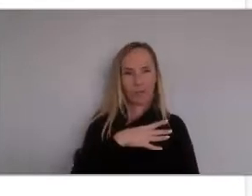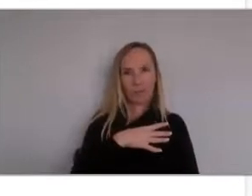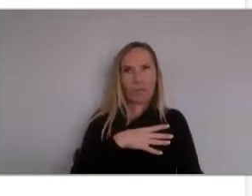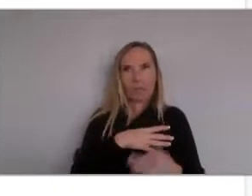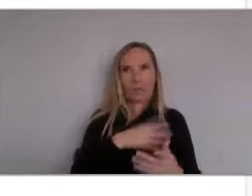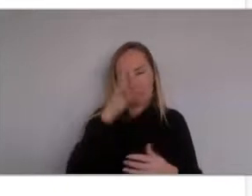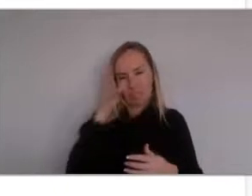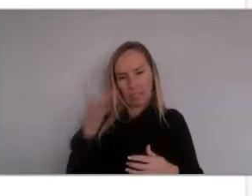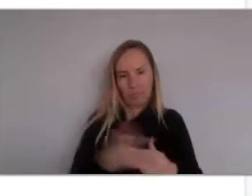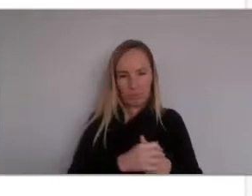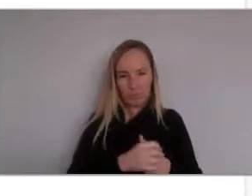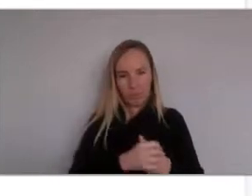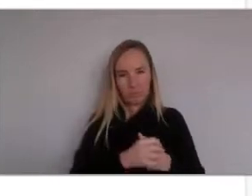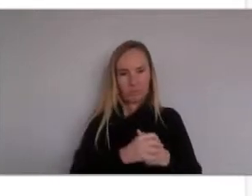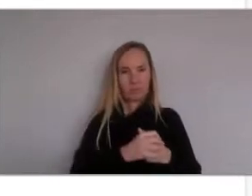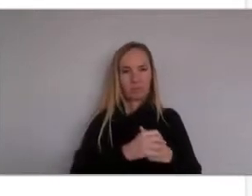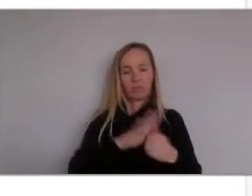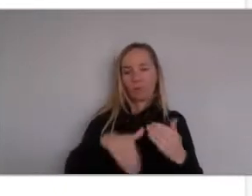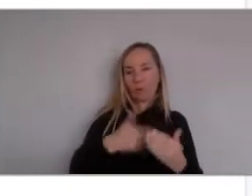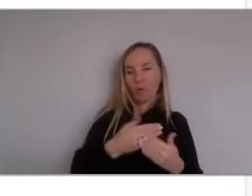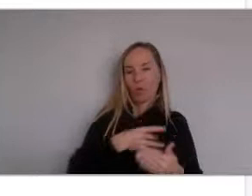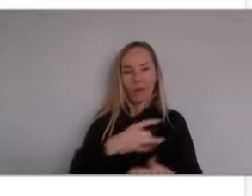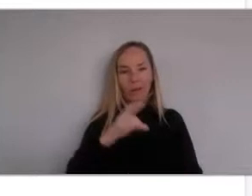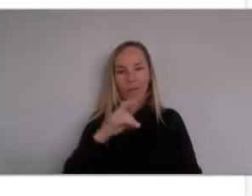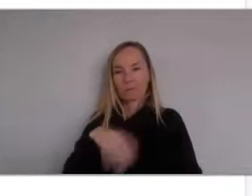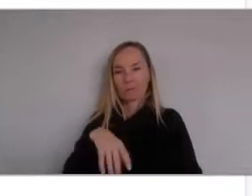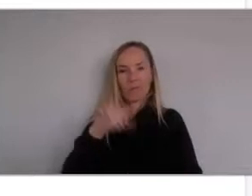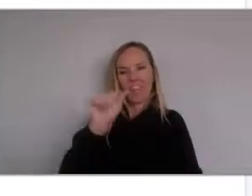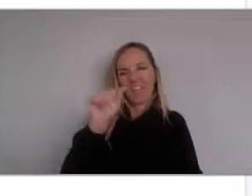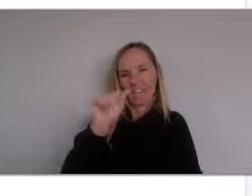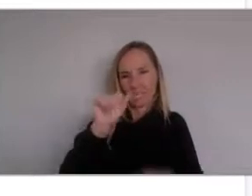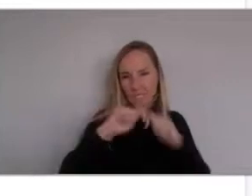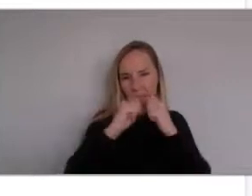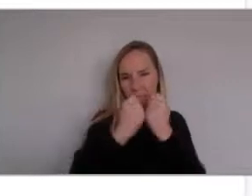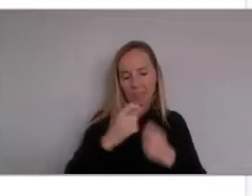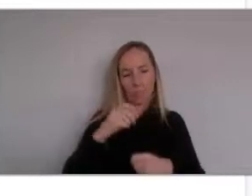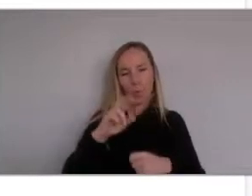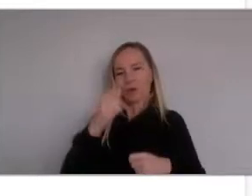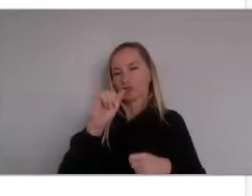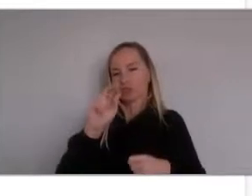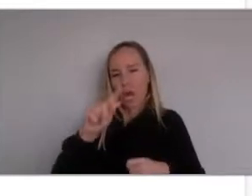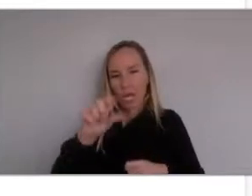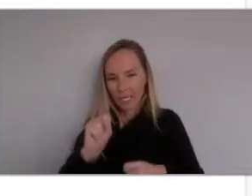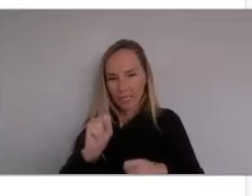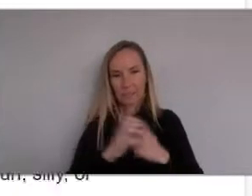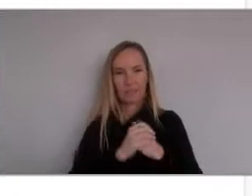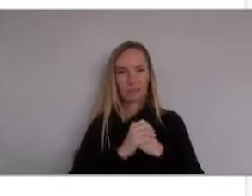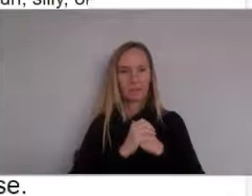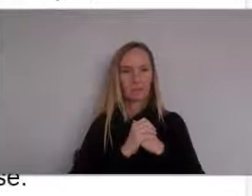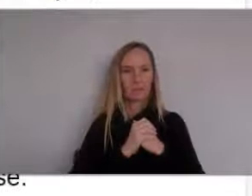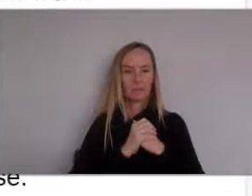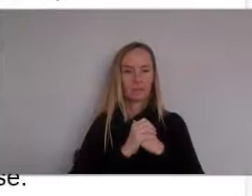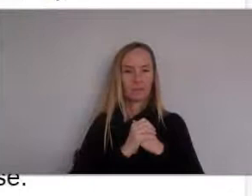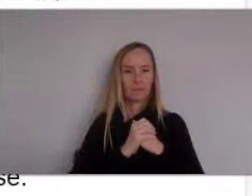know. We all like the A's or the Giants, right? So find something that you all have in common. And then